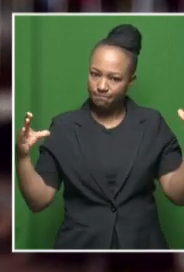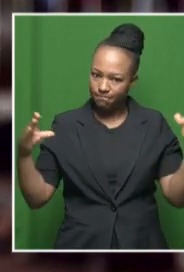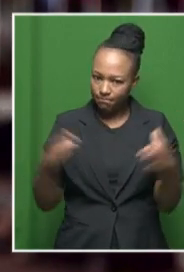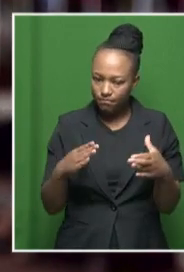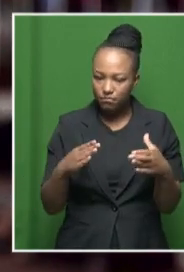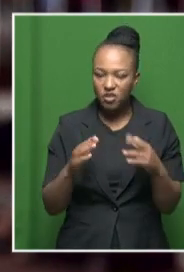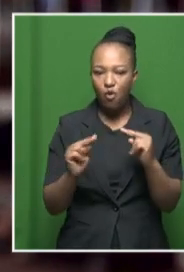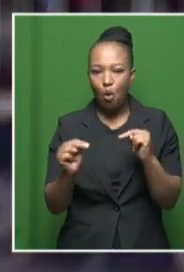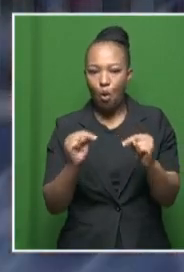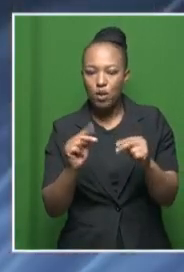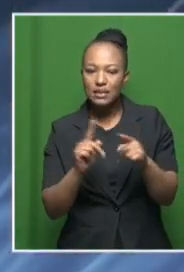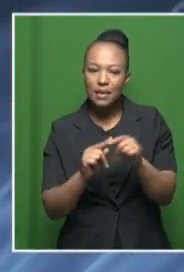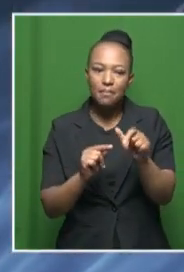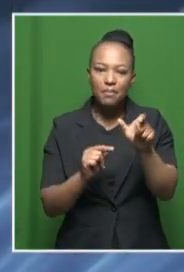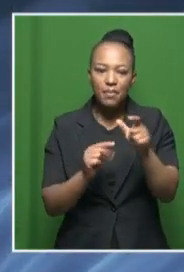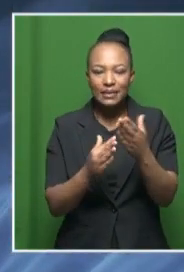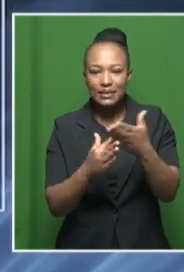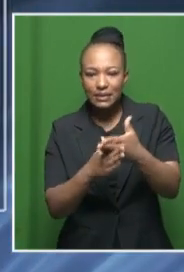and mediation.